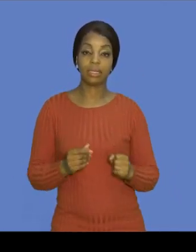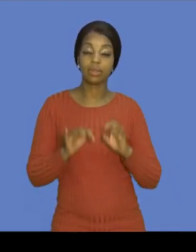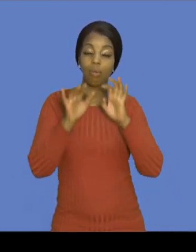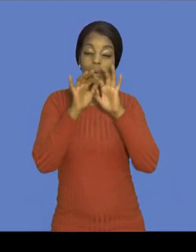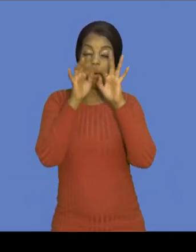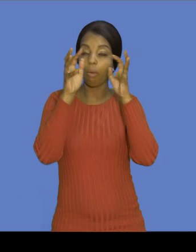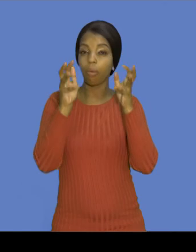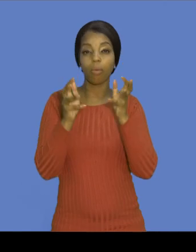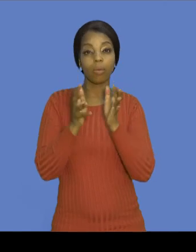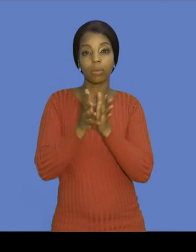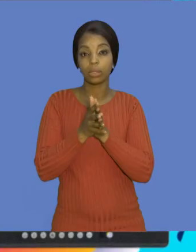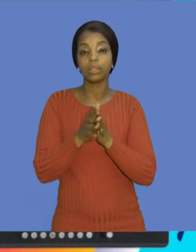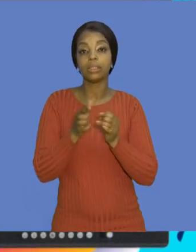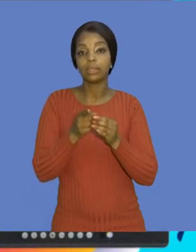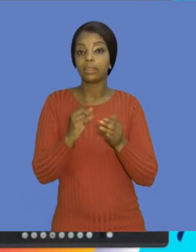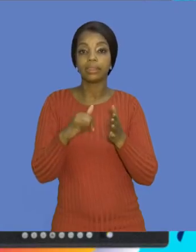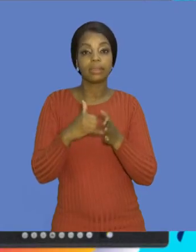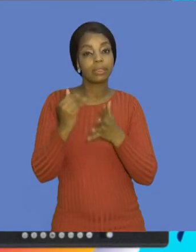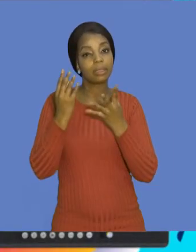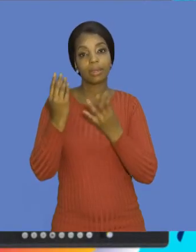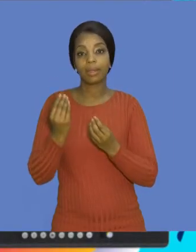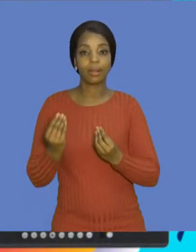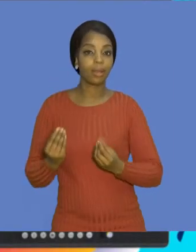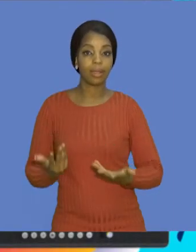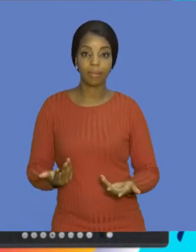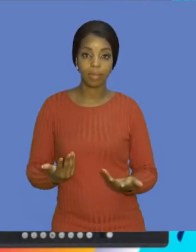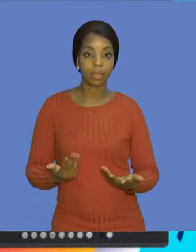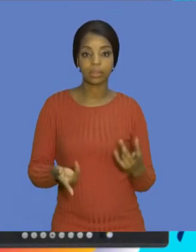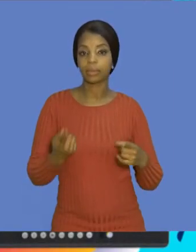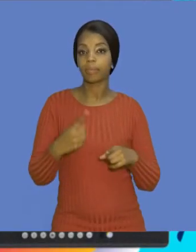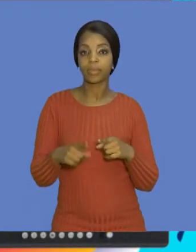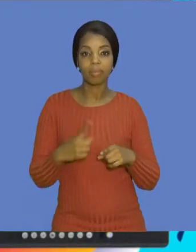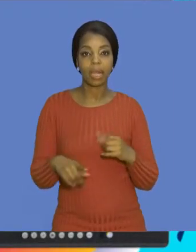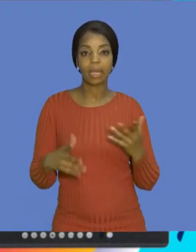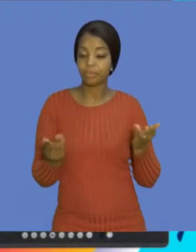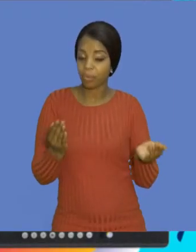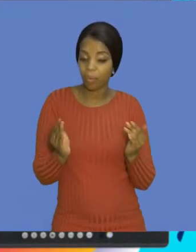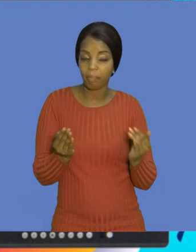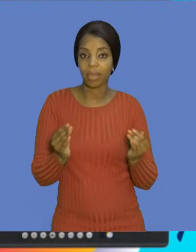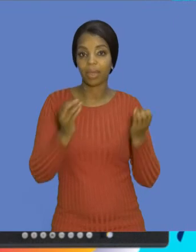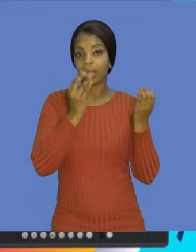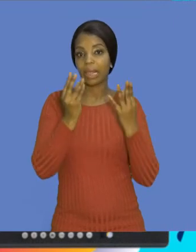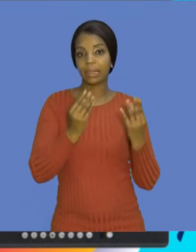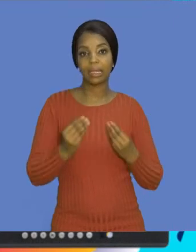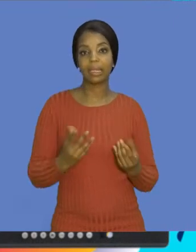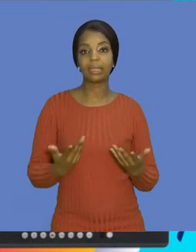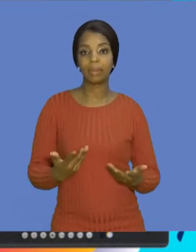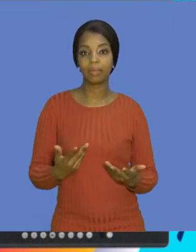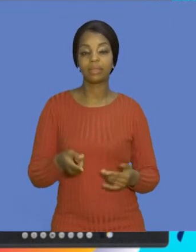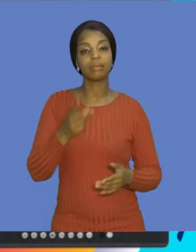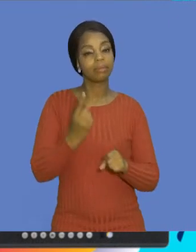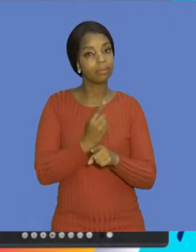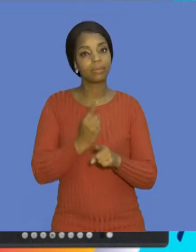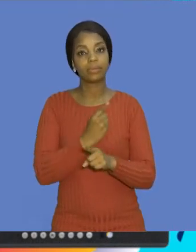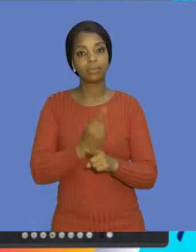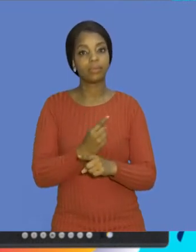So all of this, guys, is just you punching the numbers, playing with the numbers, comparing what works for you, what are